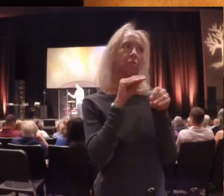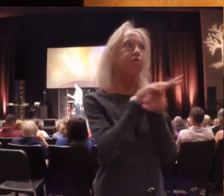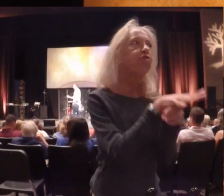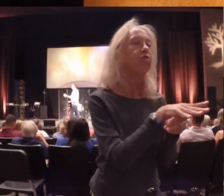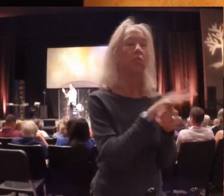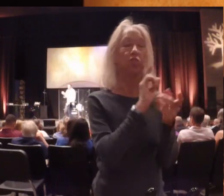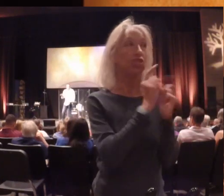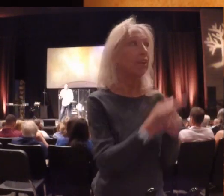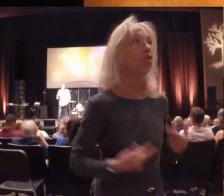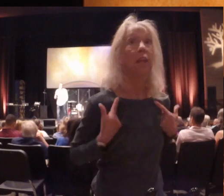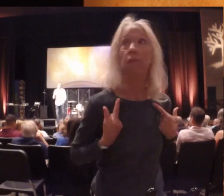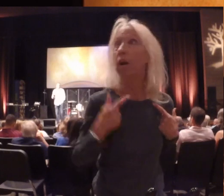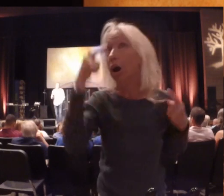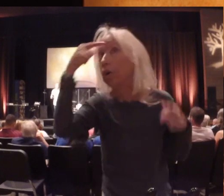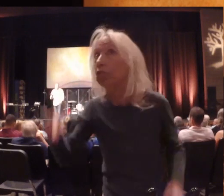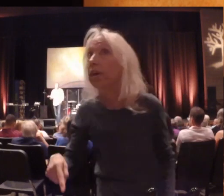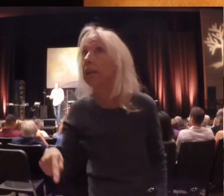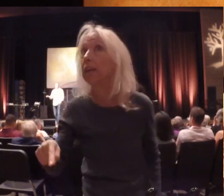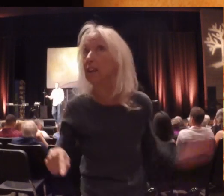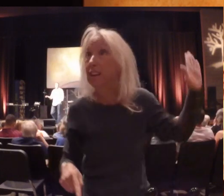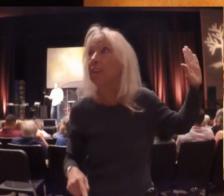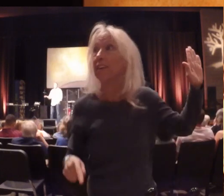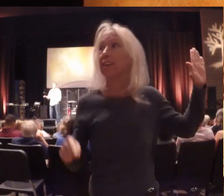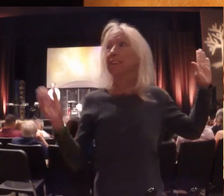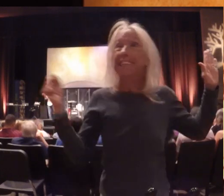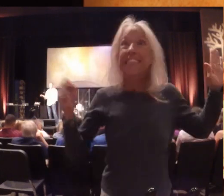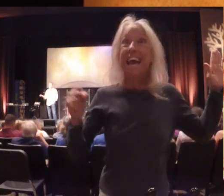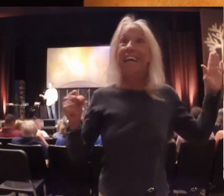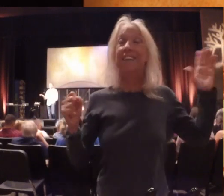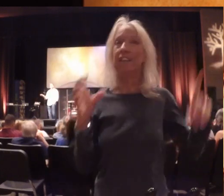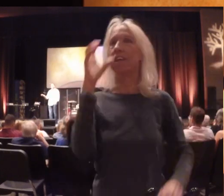Change lives, change souls. Are you with me this morning on that? Are you with me?